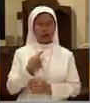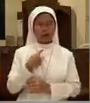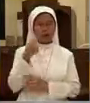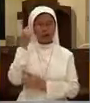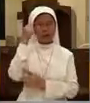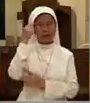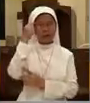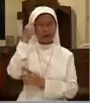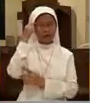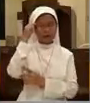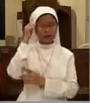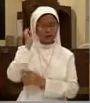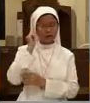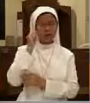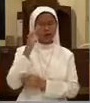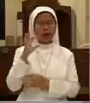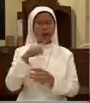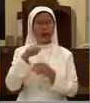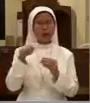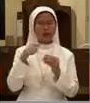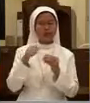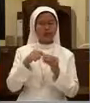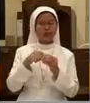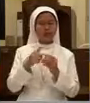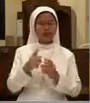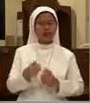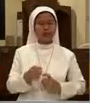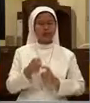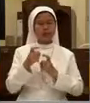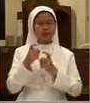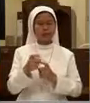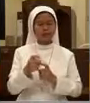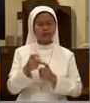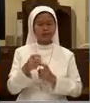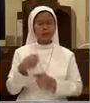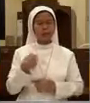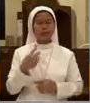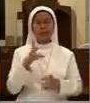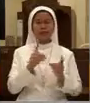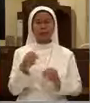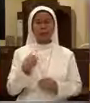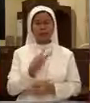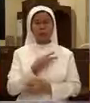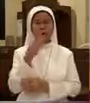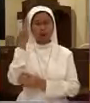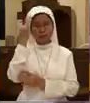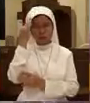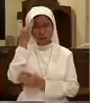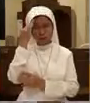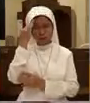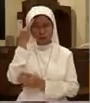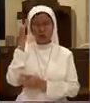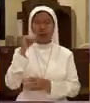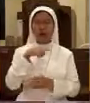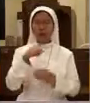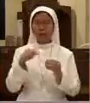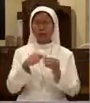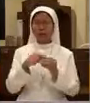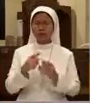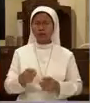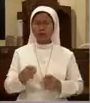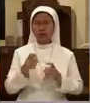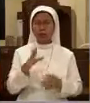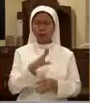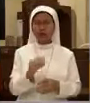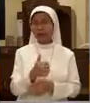consciousness of gift? This consciousness of recognizing gifts from